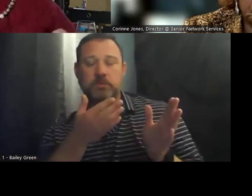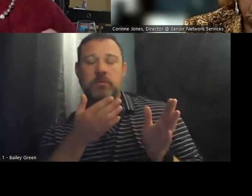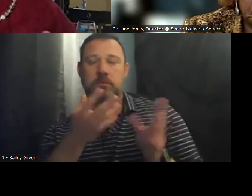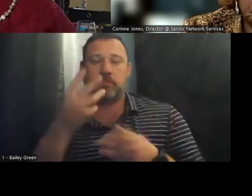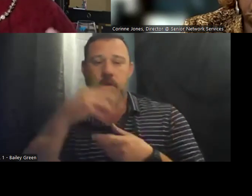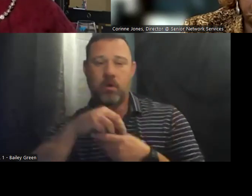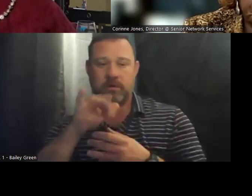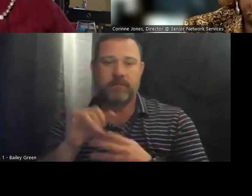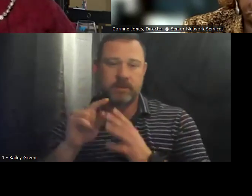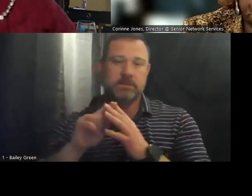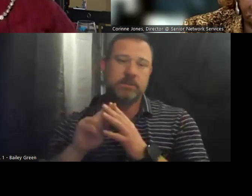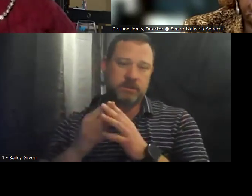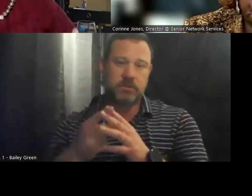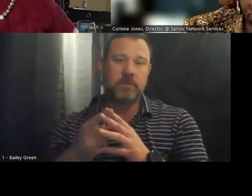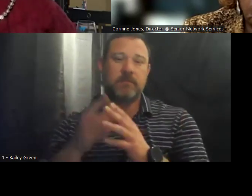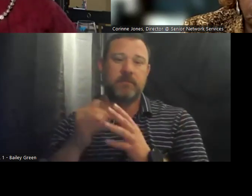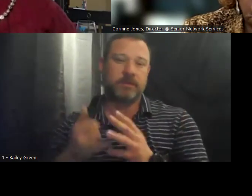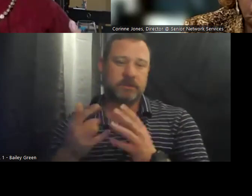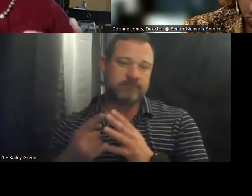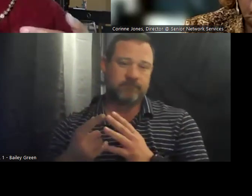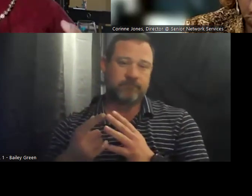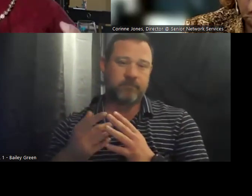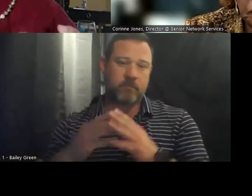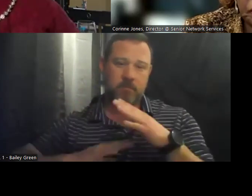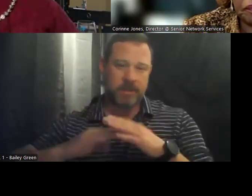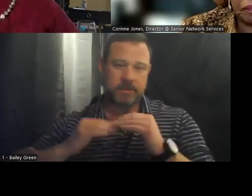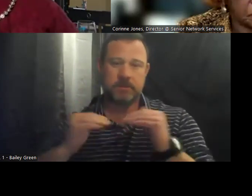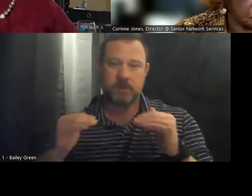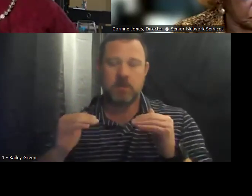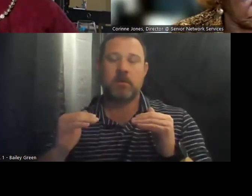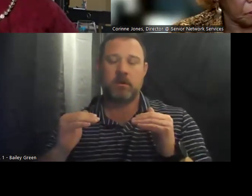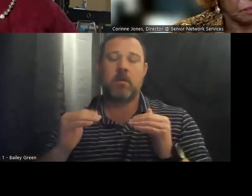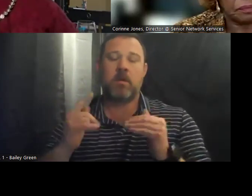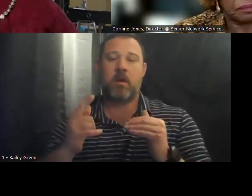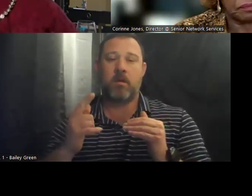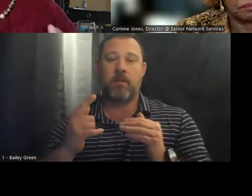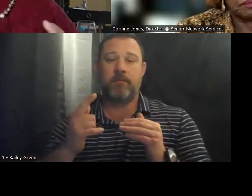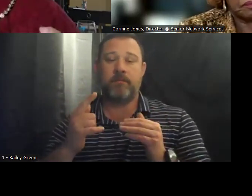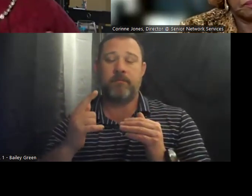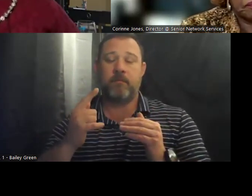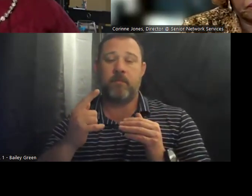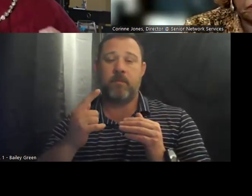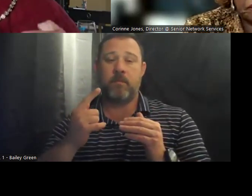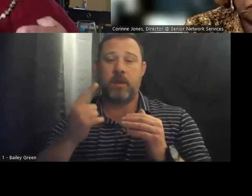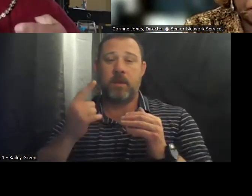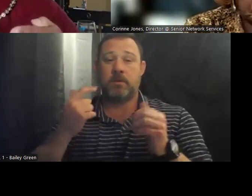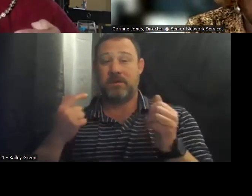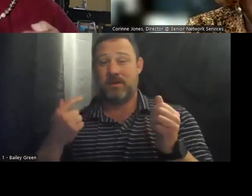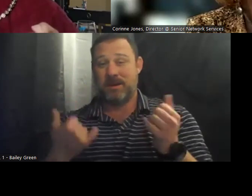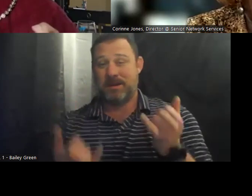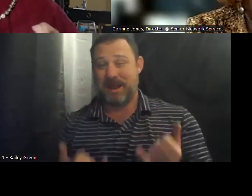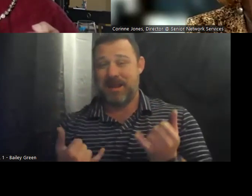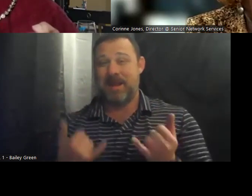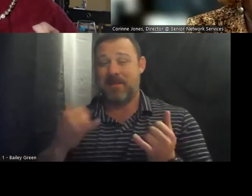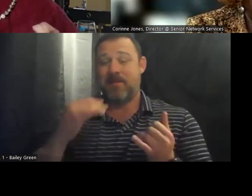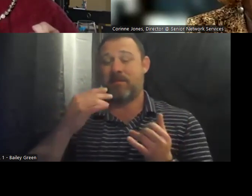this initiative. It's a grassroots effort. On the heels of the park fire, we added another layer to